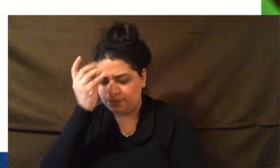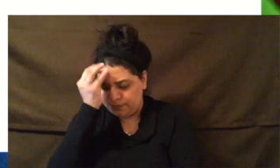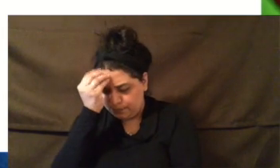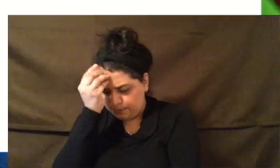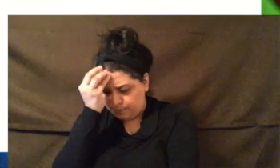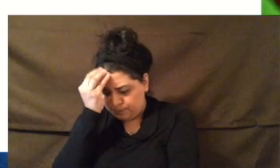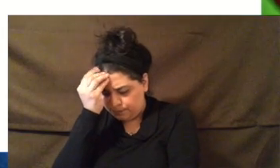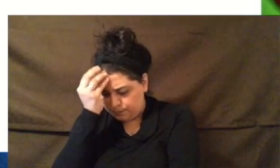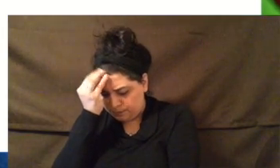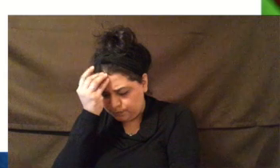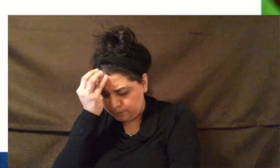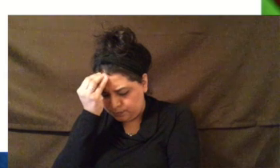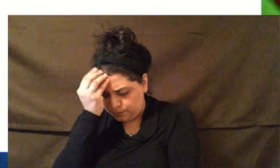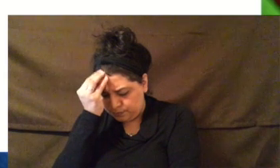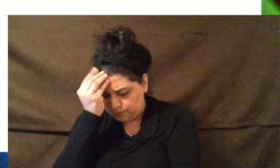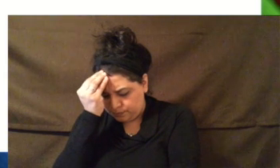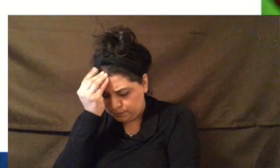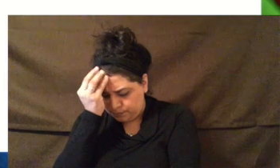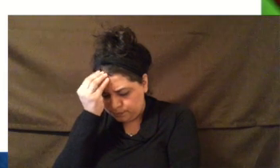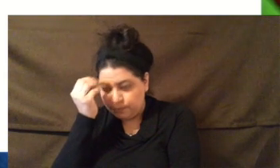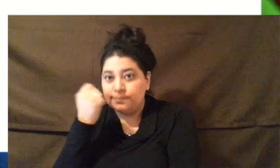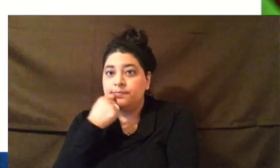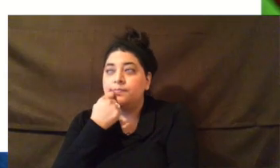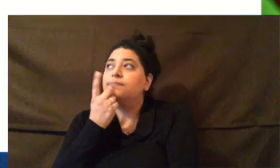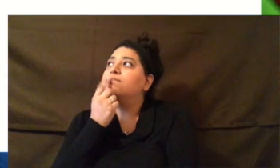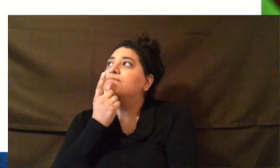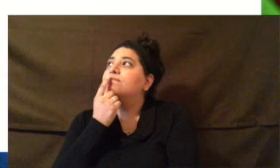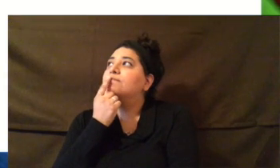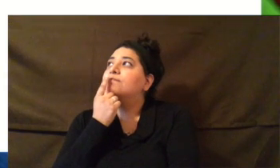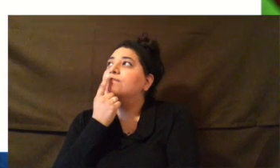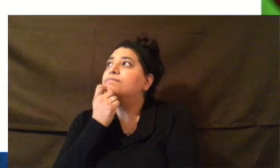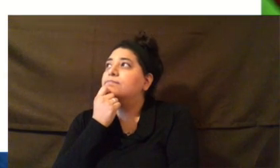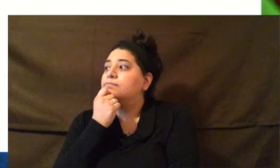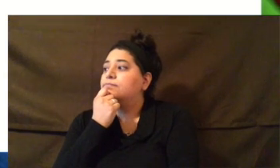that. I'm going to give you a few seconds.